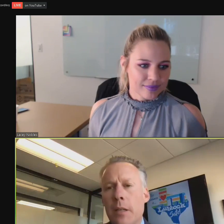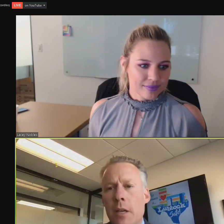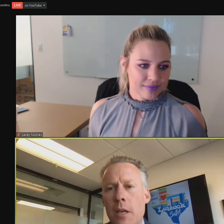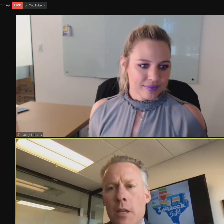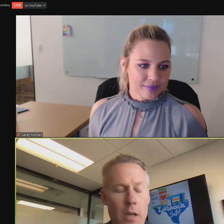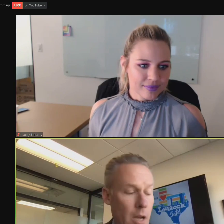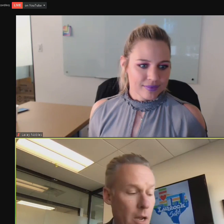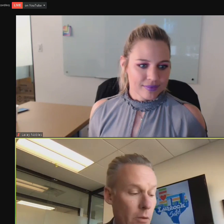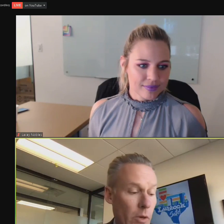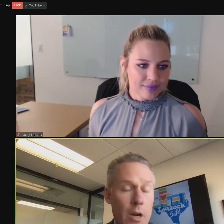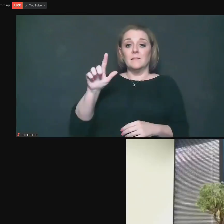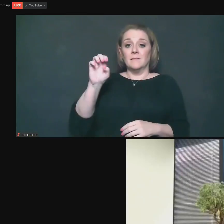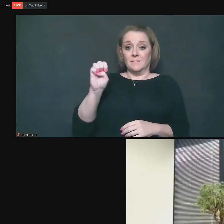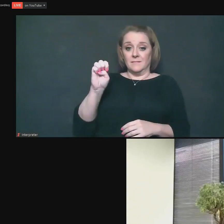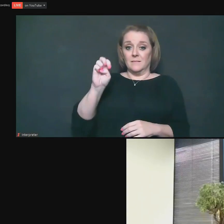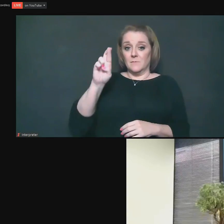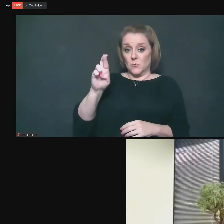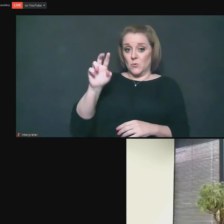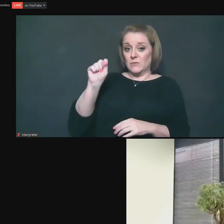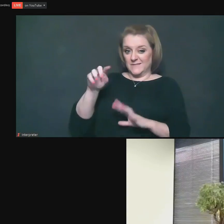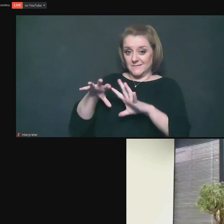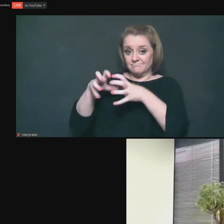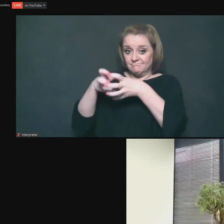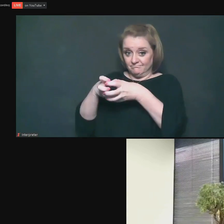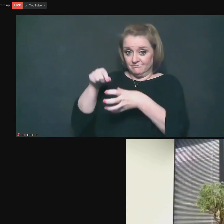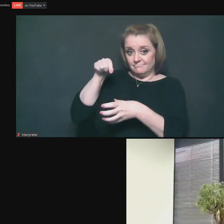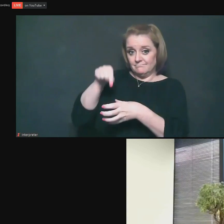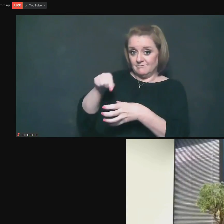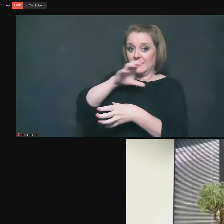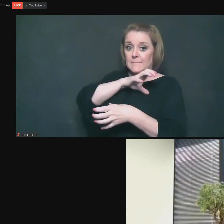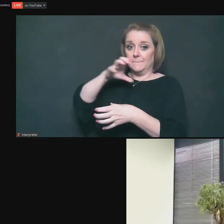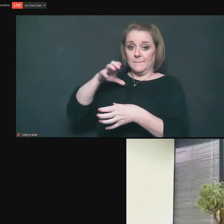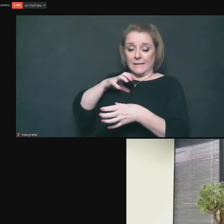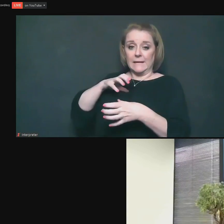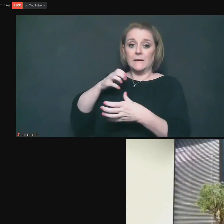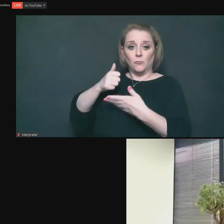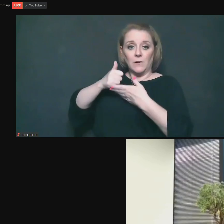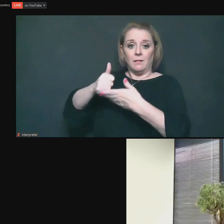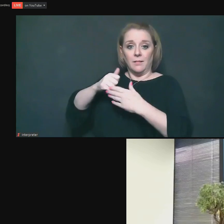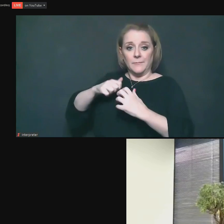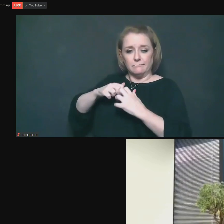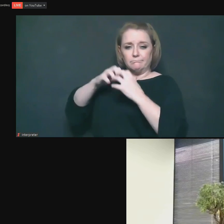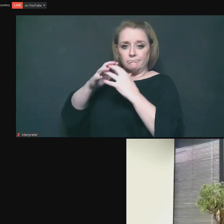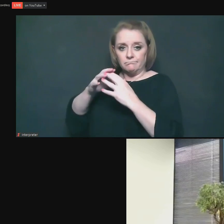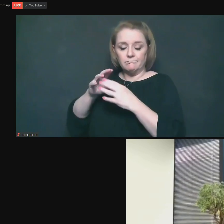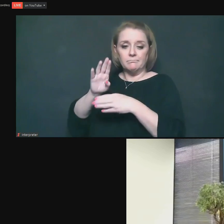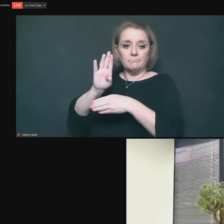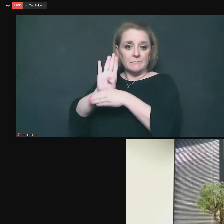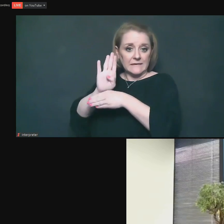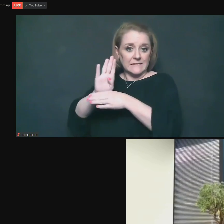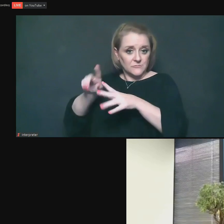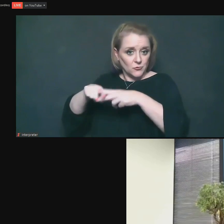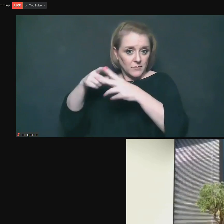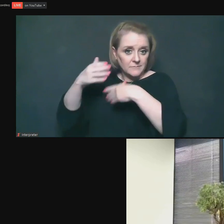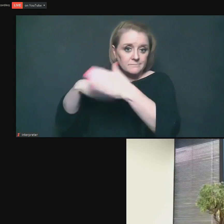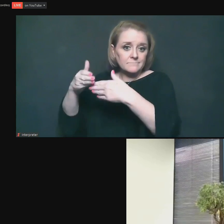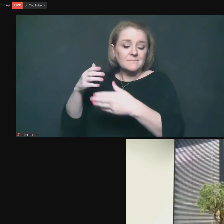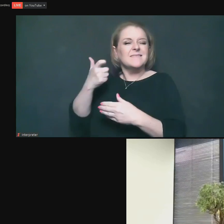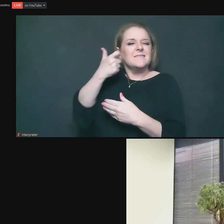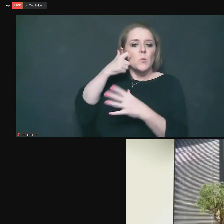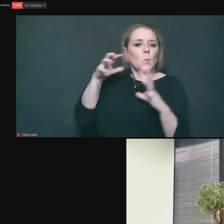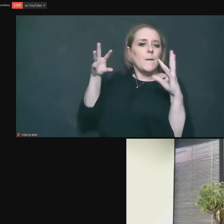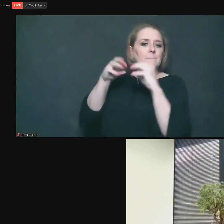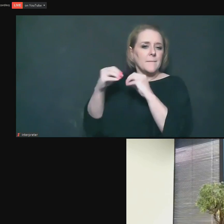Lubbock Economic Recovery Task Force Committee on Get Lubbock Open met earlier today to discuss the changes that